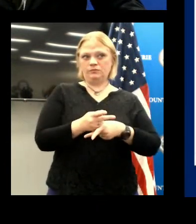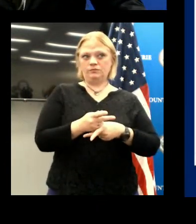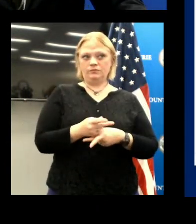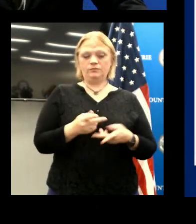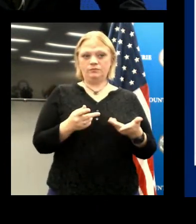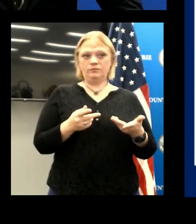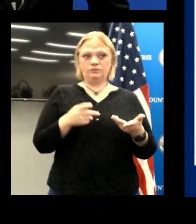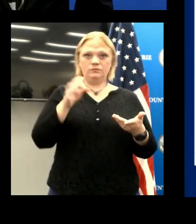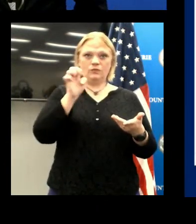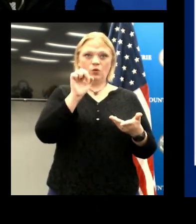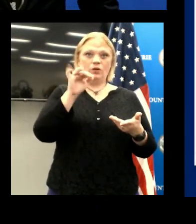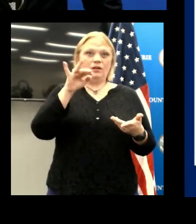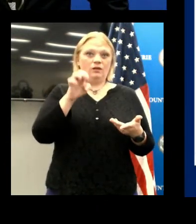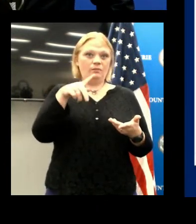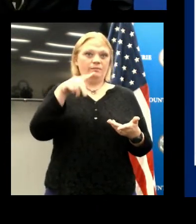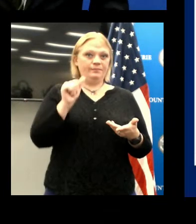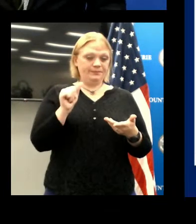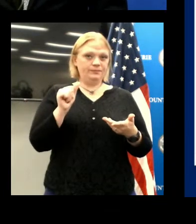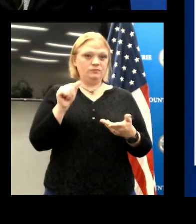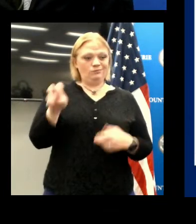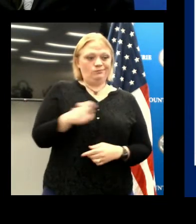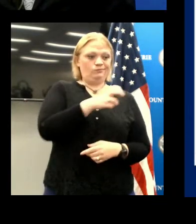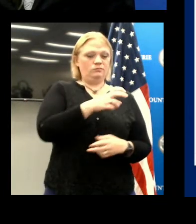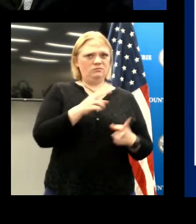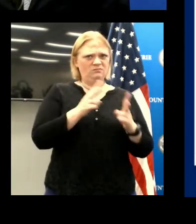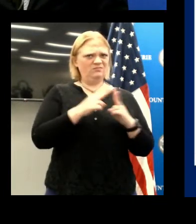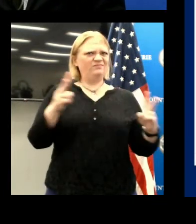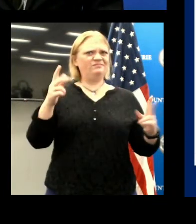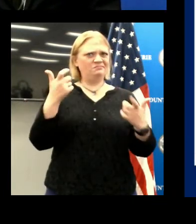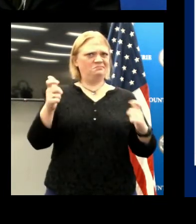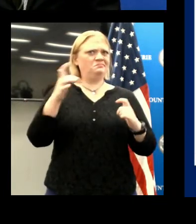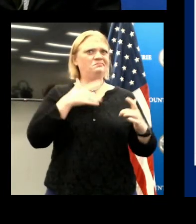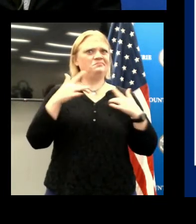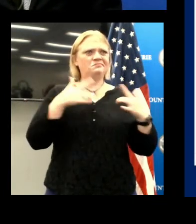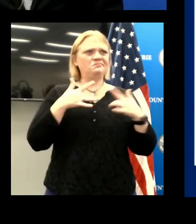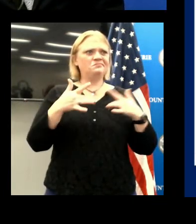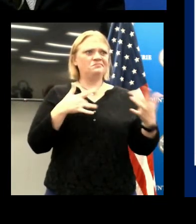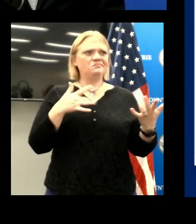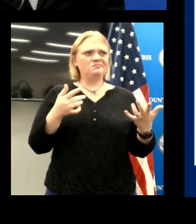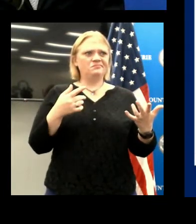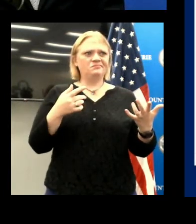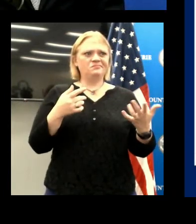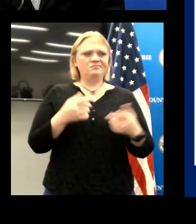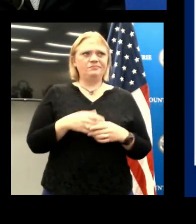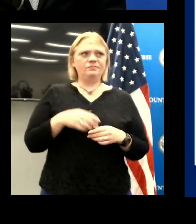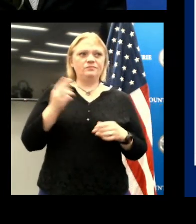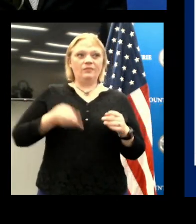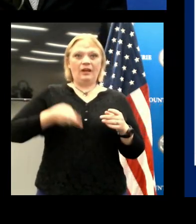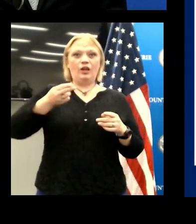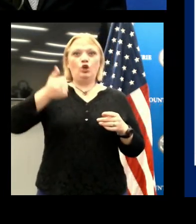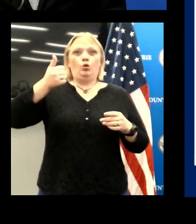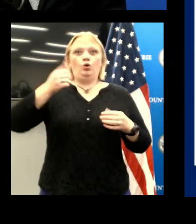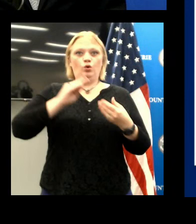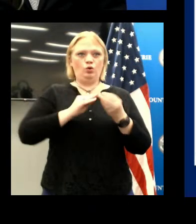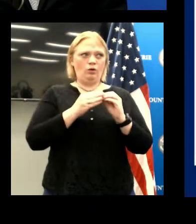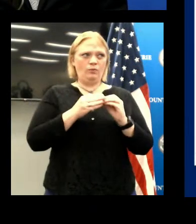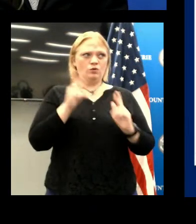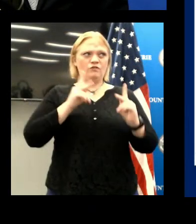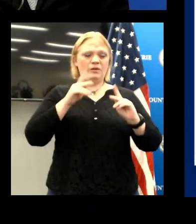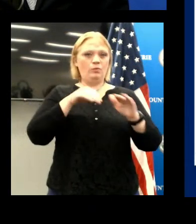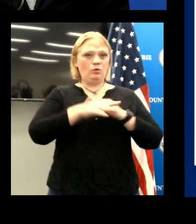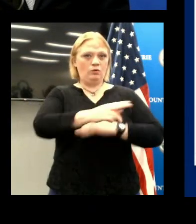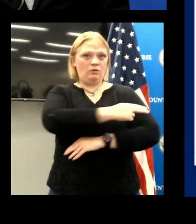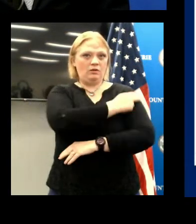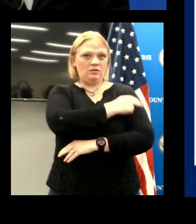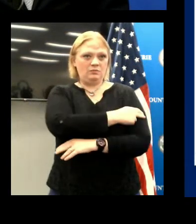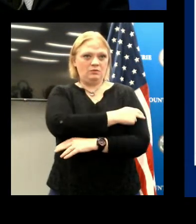in Erie, Pennsylvania. So this is very concerning that we have seen higher numbers of hospitalizations